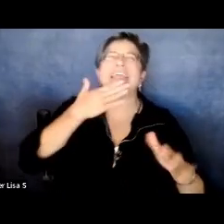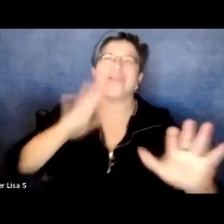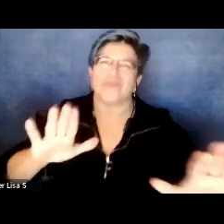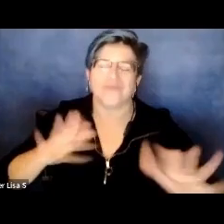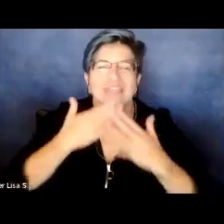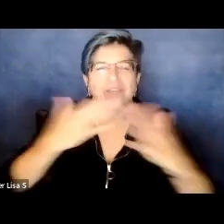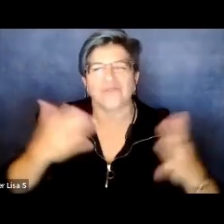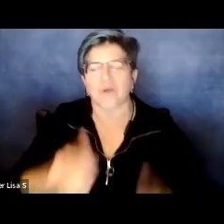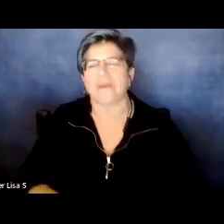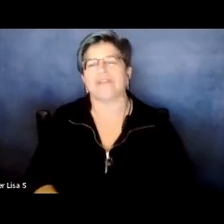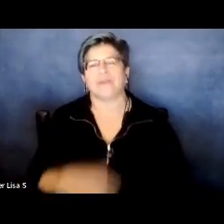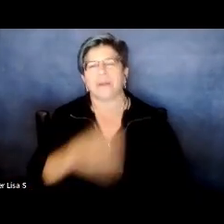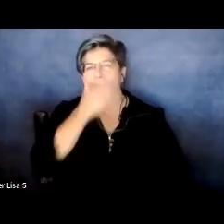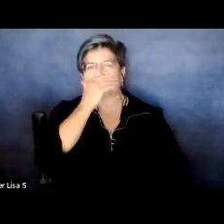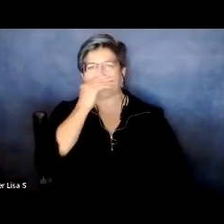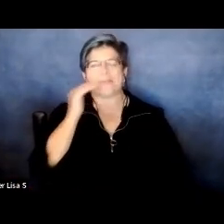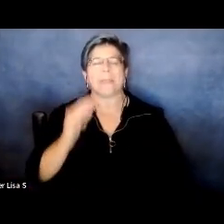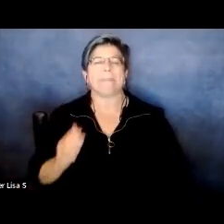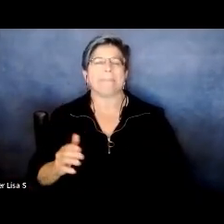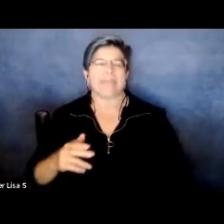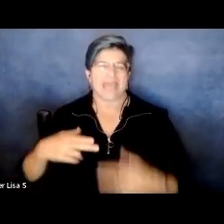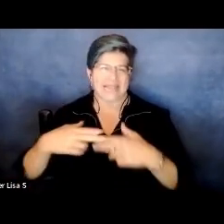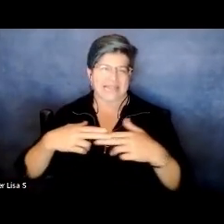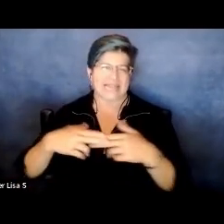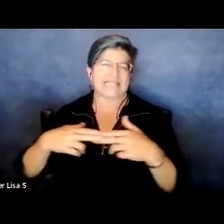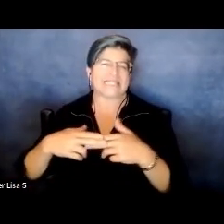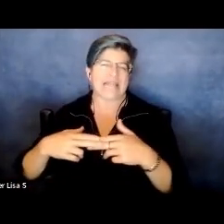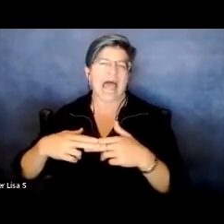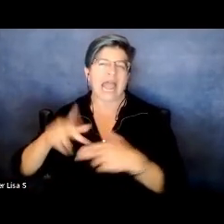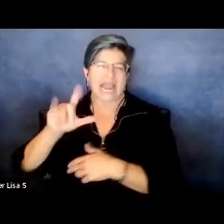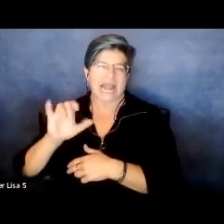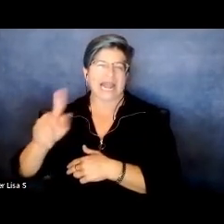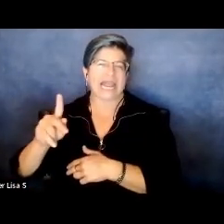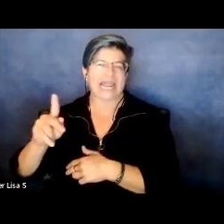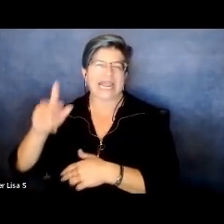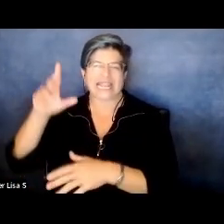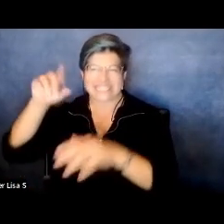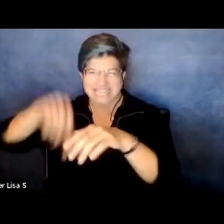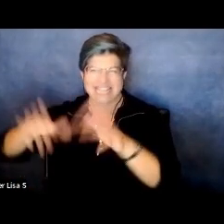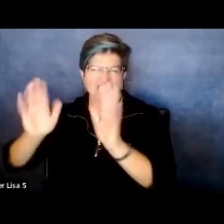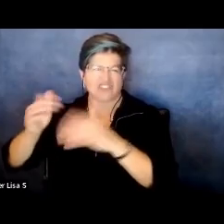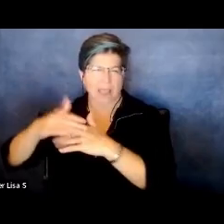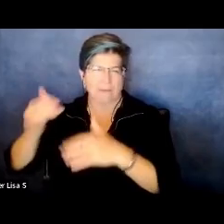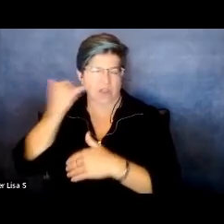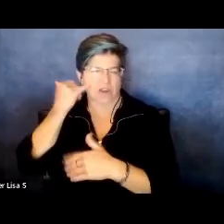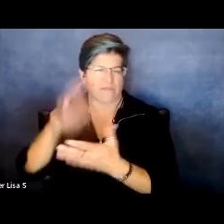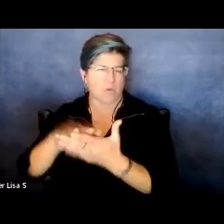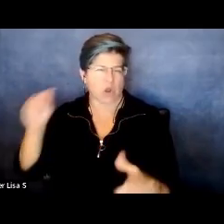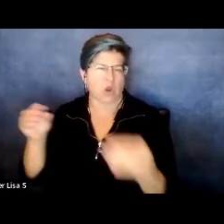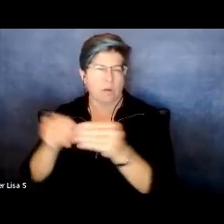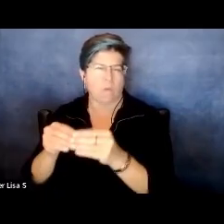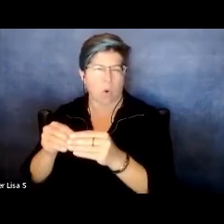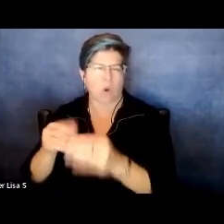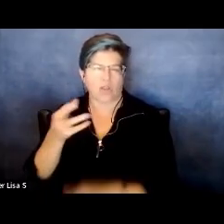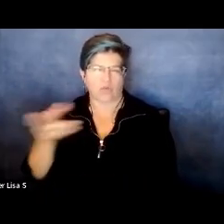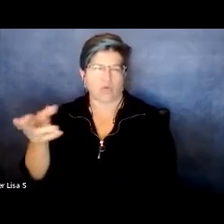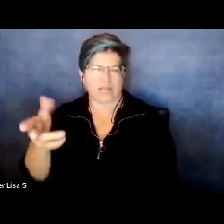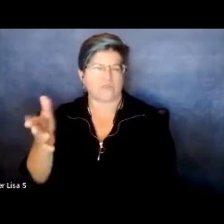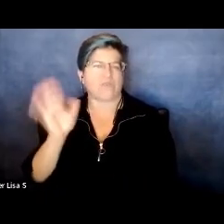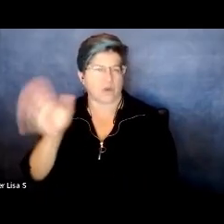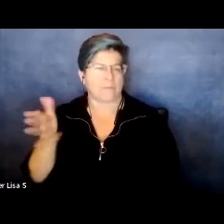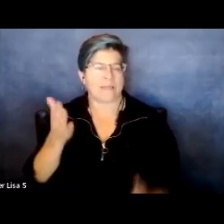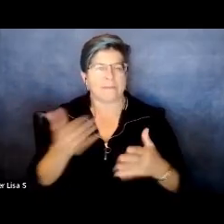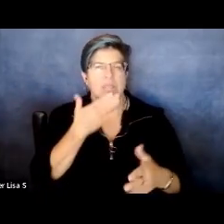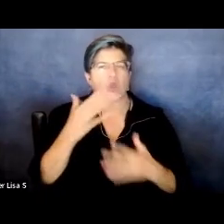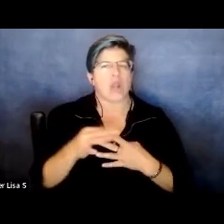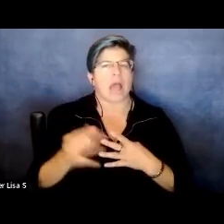Anna, into the chat. If you'd like to learn more about partnering with young people, our resource Lead the Way might be a good option for